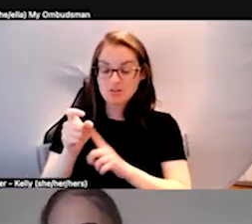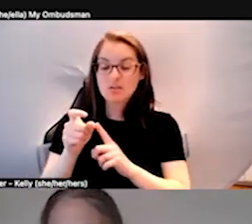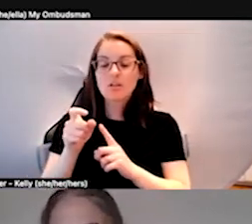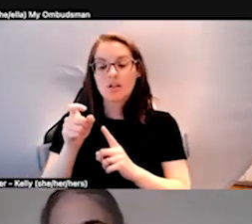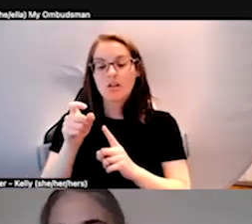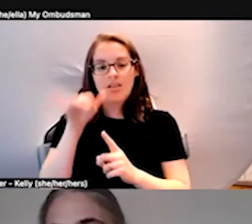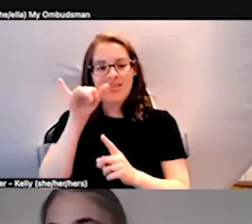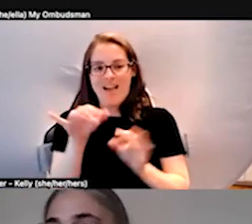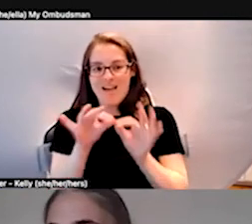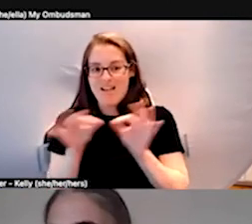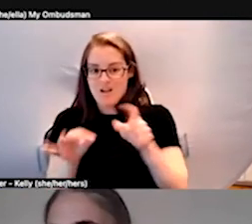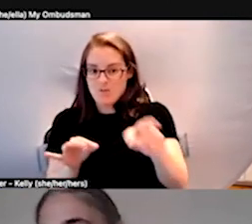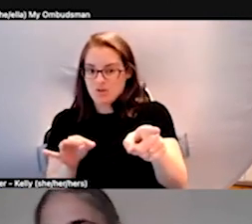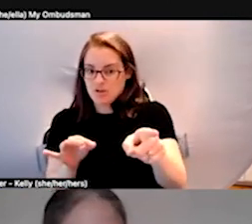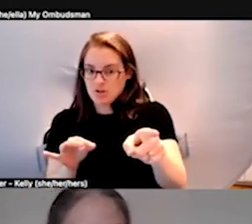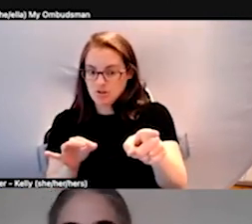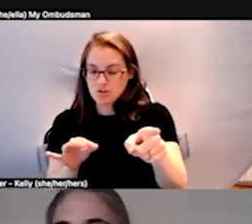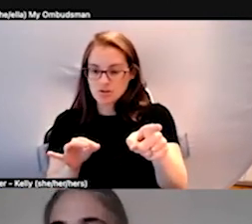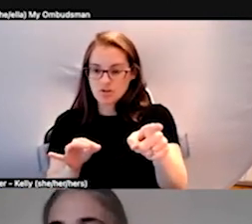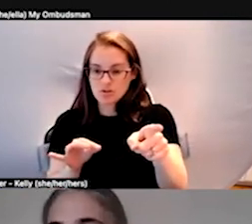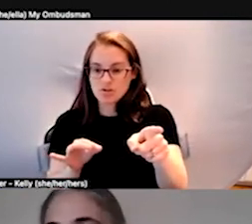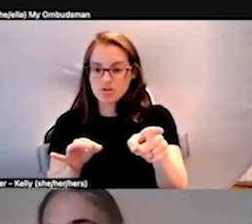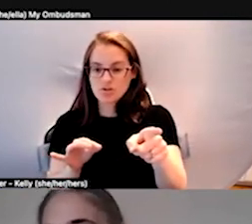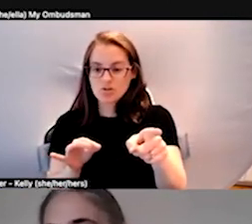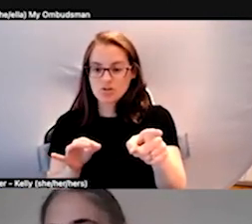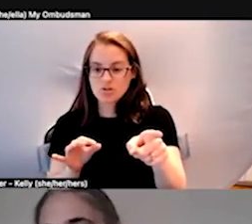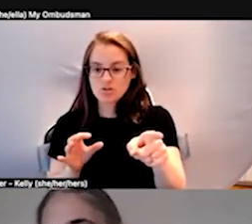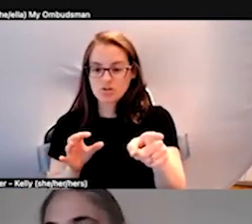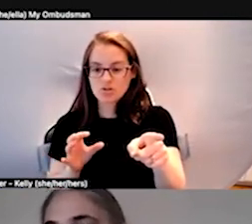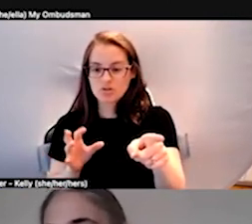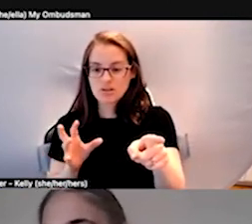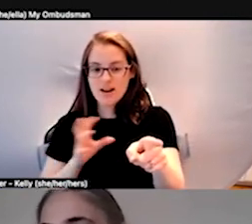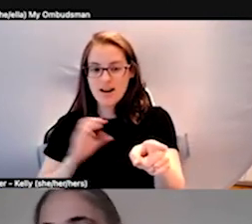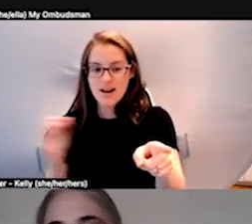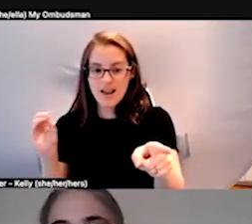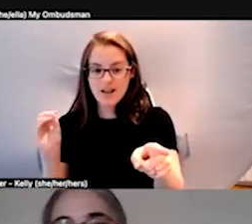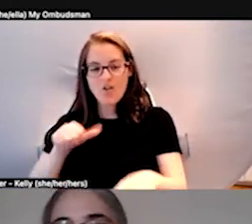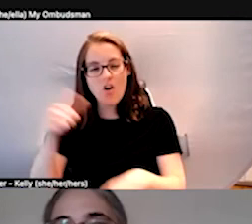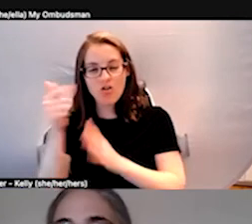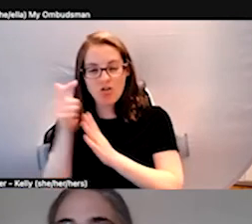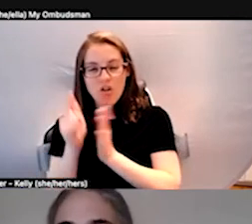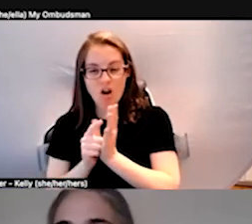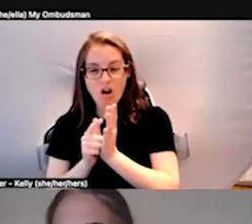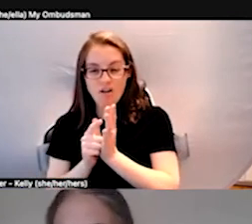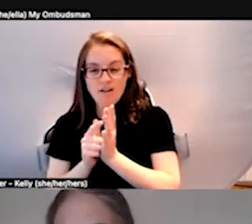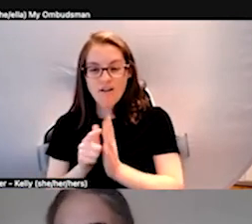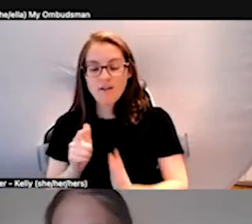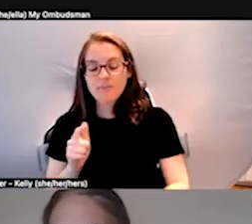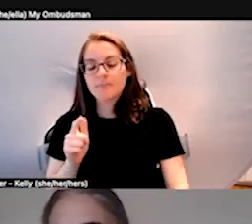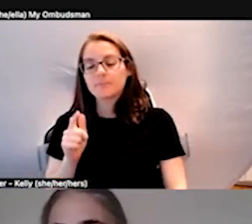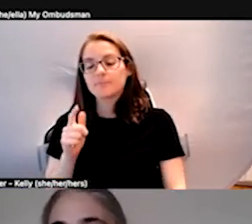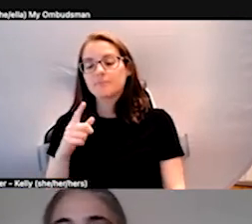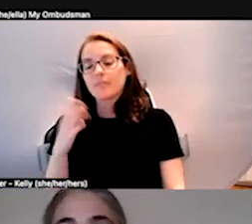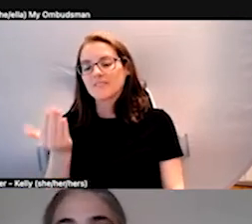this language here in the DOI bulletin and also President 1557 really explicitly is